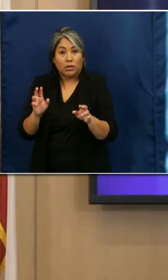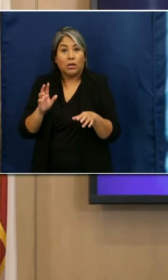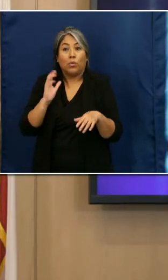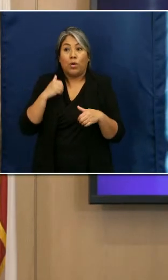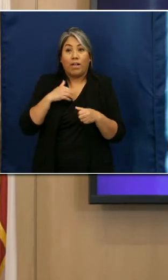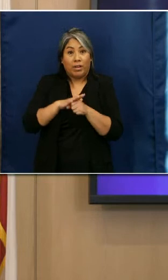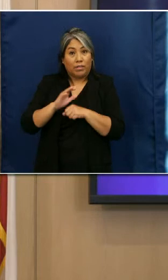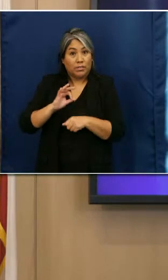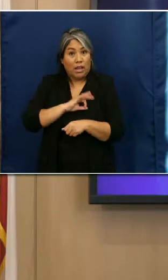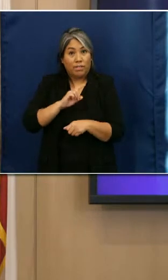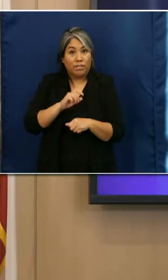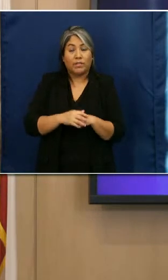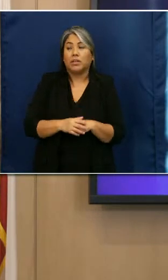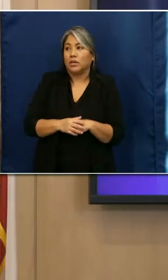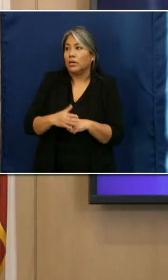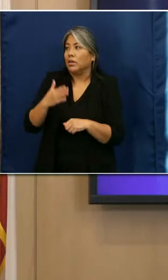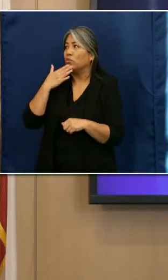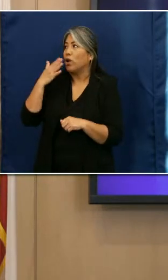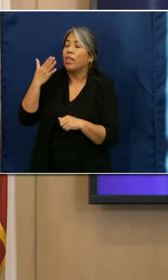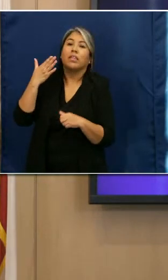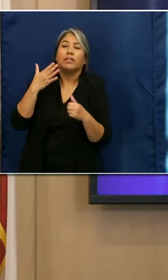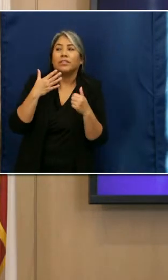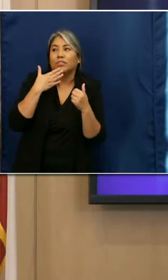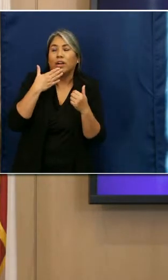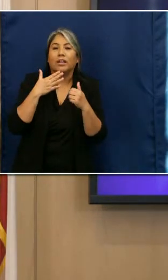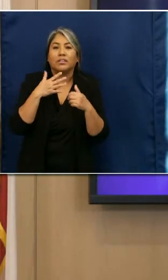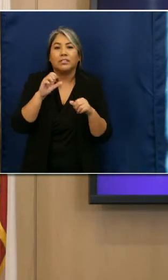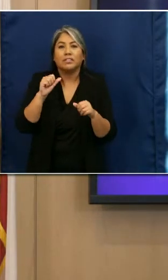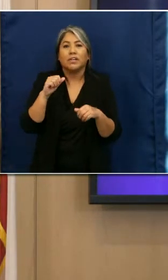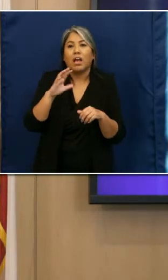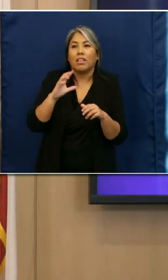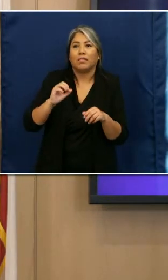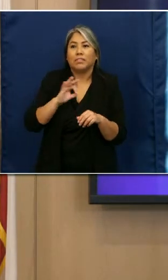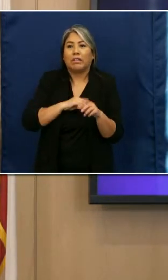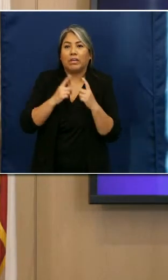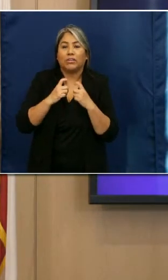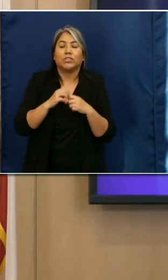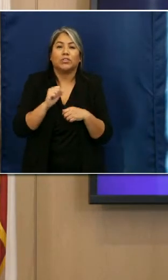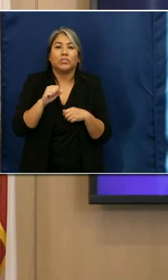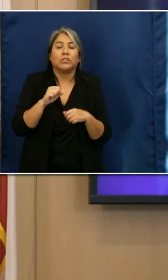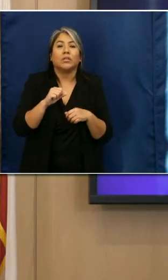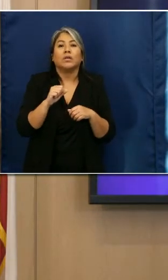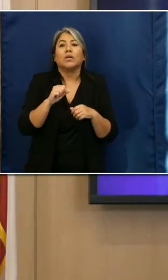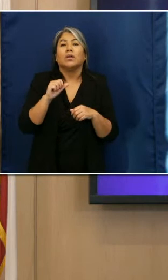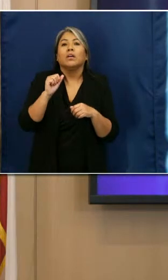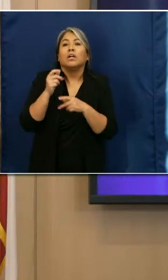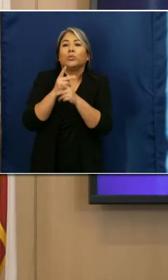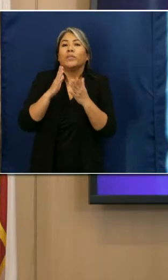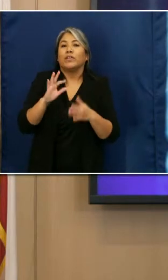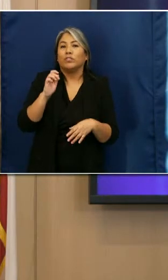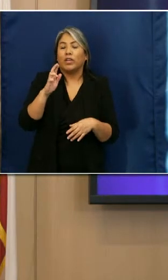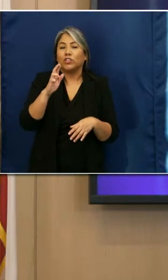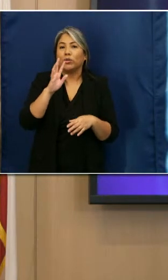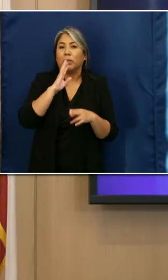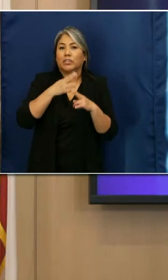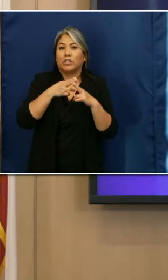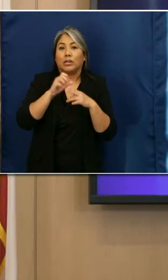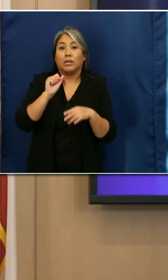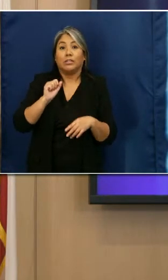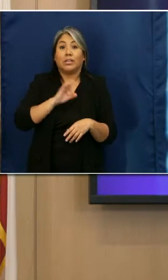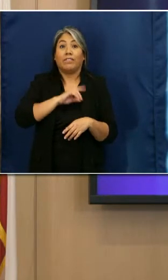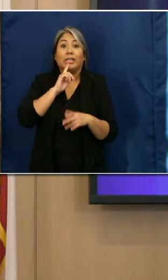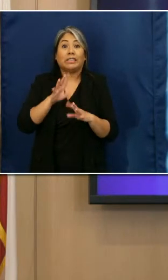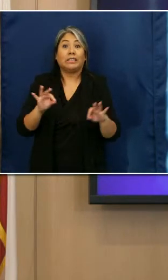it? Great, thank you. A lot of staffing. As Supervisor Fletcher mentioned, staffing is key